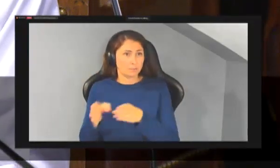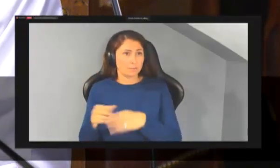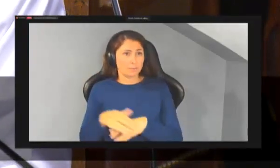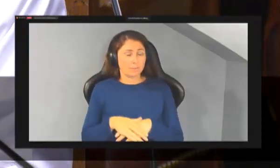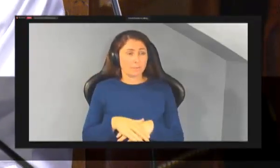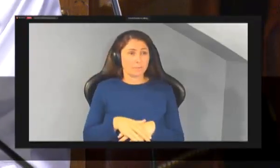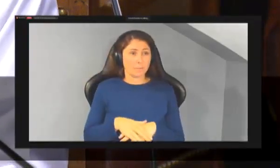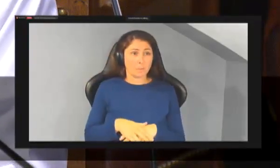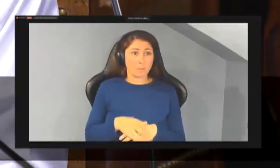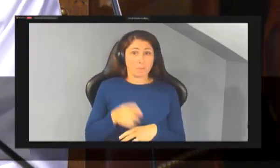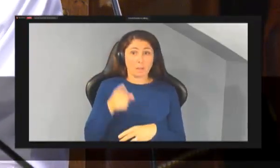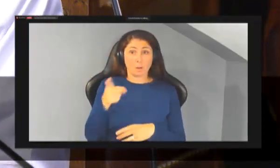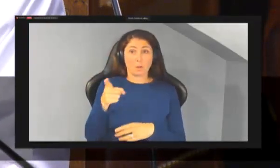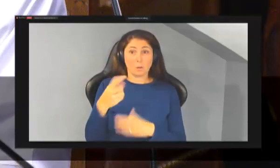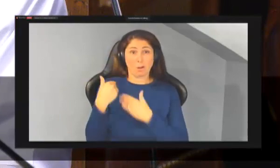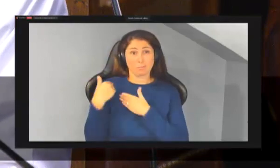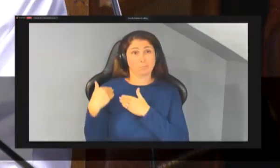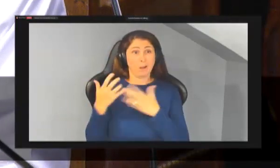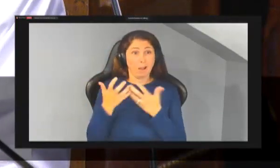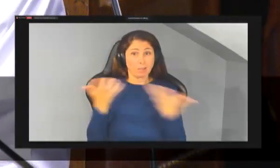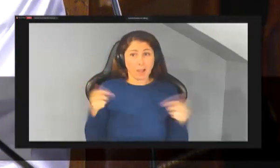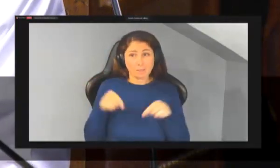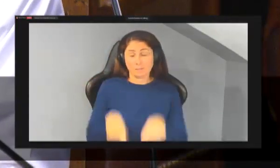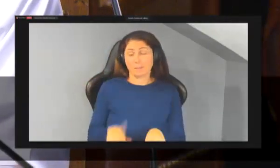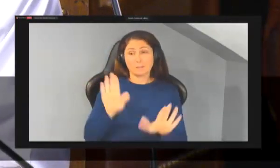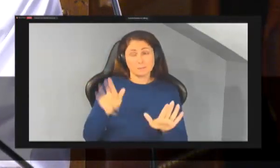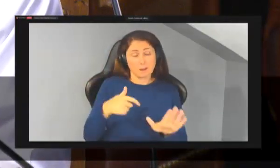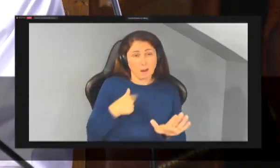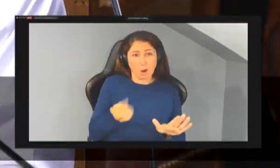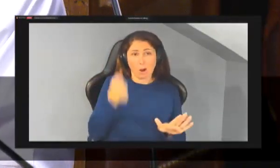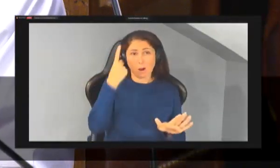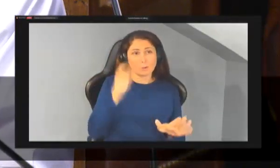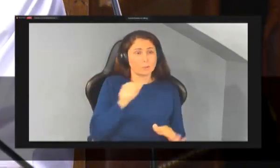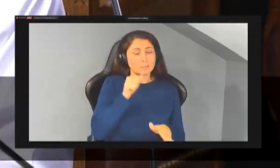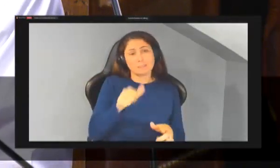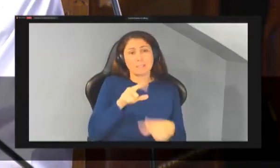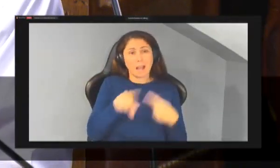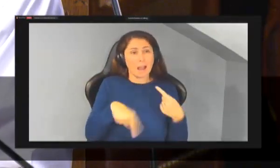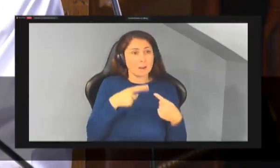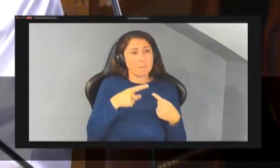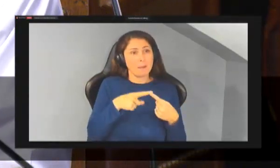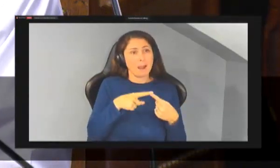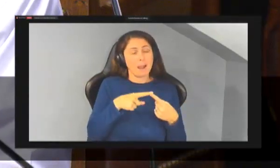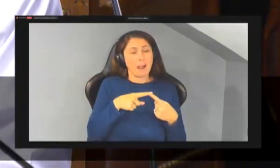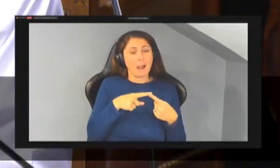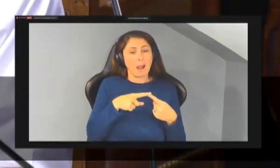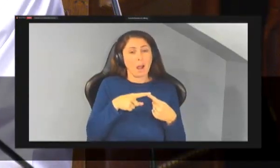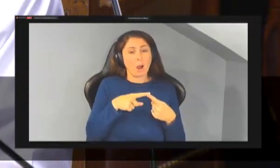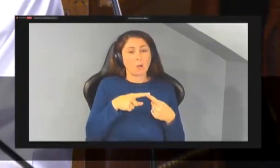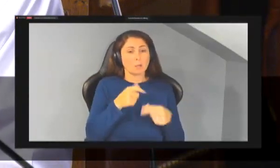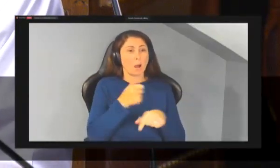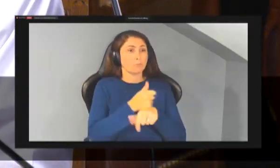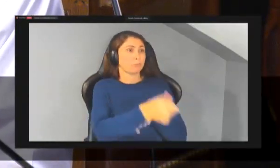lot of this. I understand. Trust me, this is not about about blame. It is about